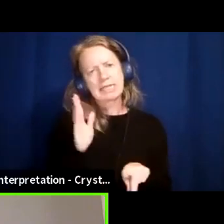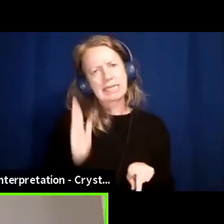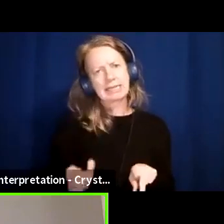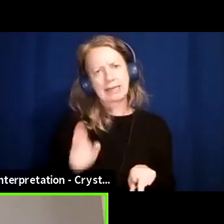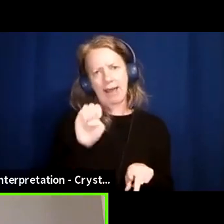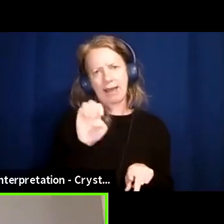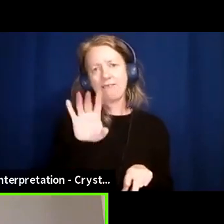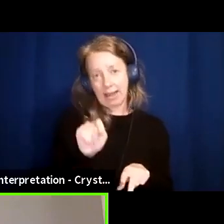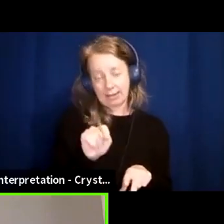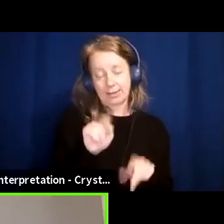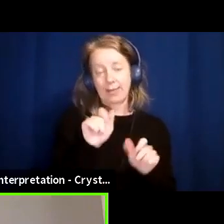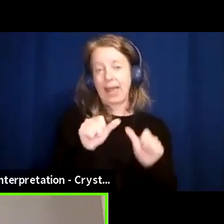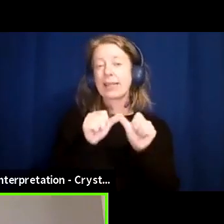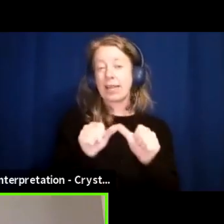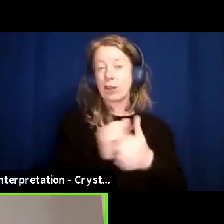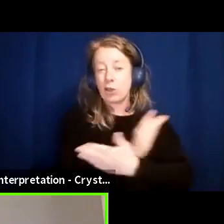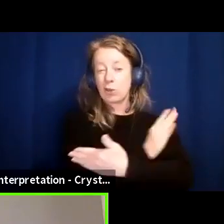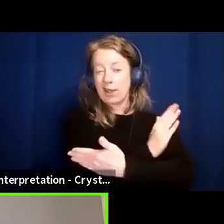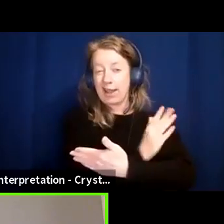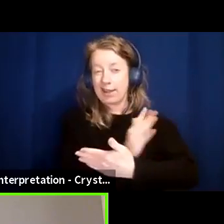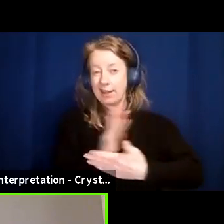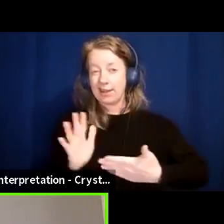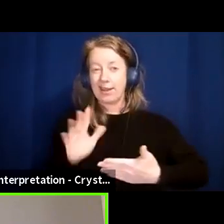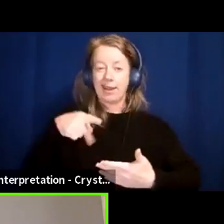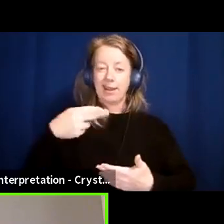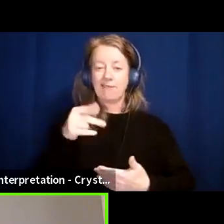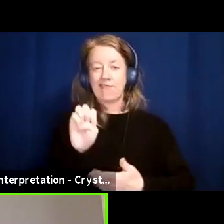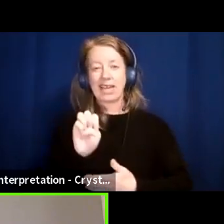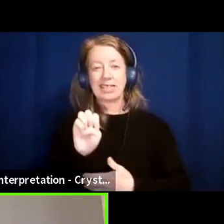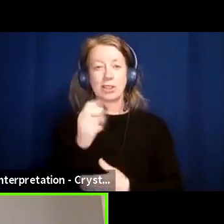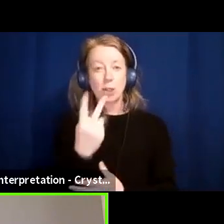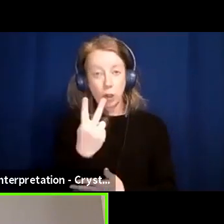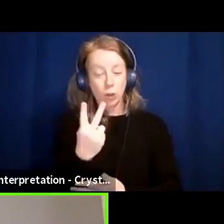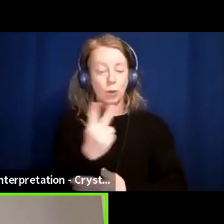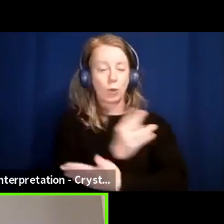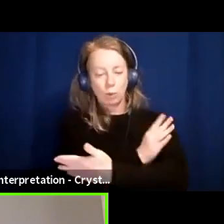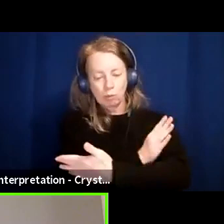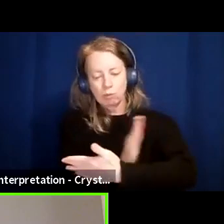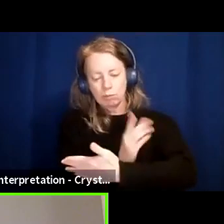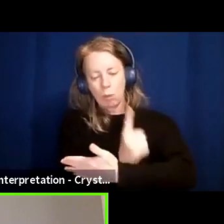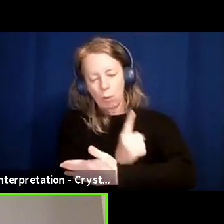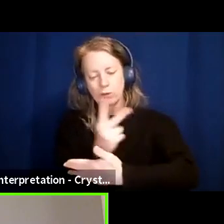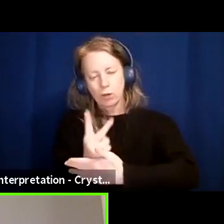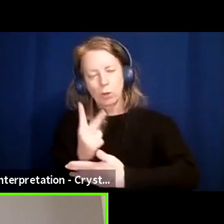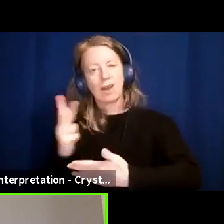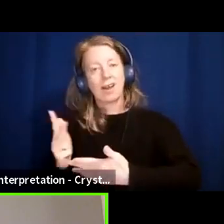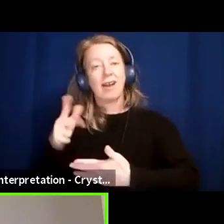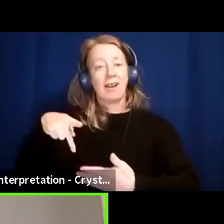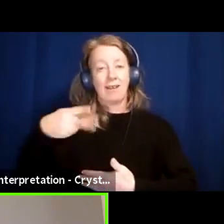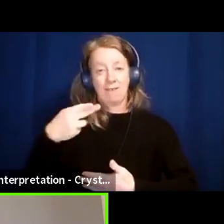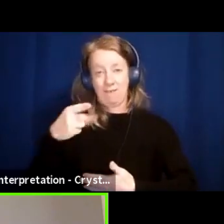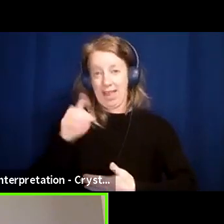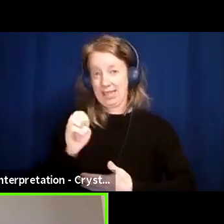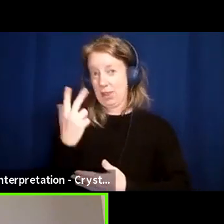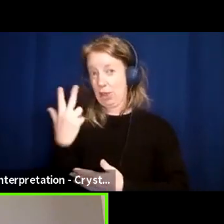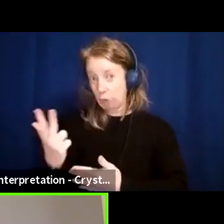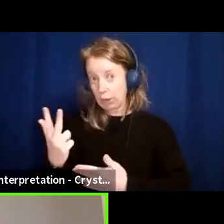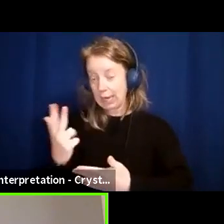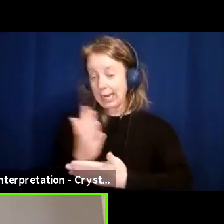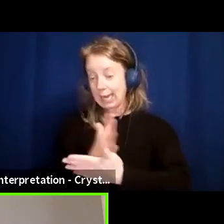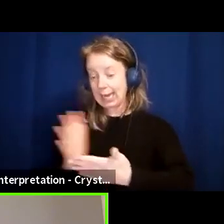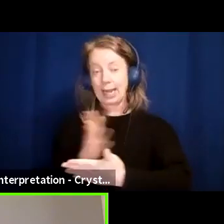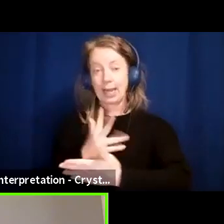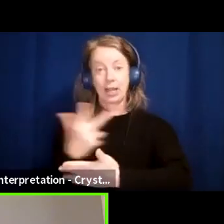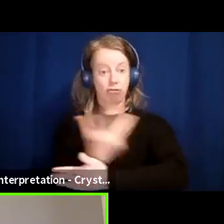two. They're looking at larger populations, looking at side effects. Then in phase three, they sort of roll it out to a larger number